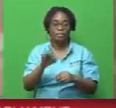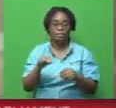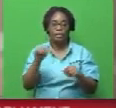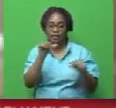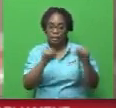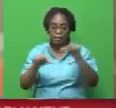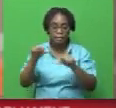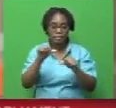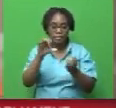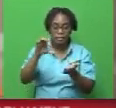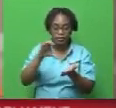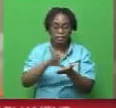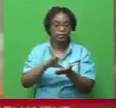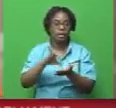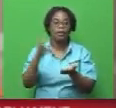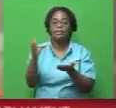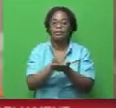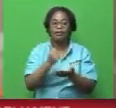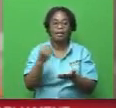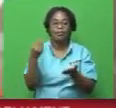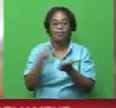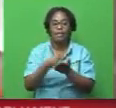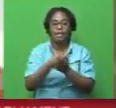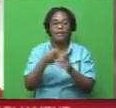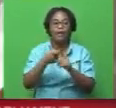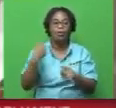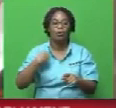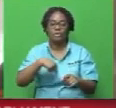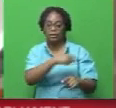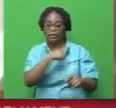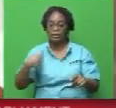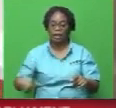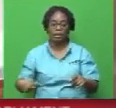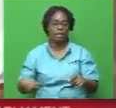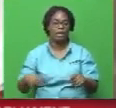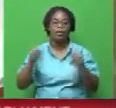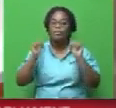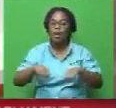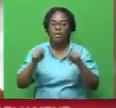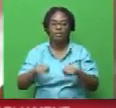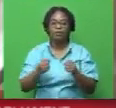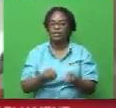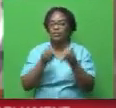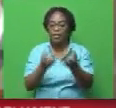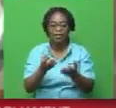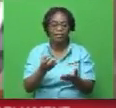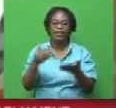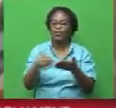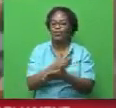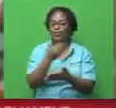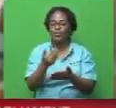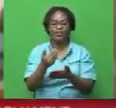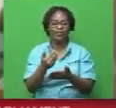get funding from China and that they will be able to deliver this Forensic Science Center. Madam